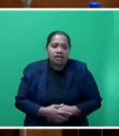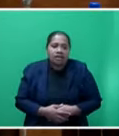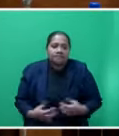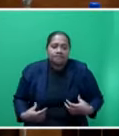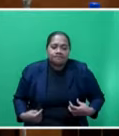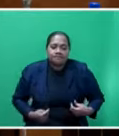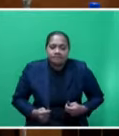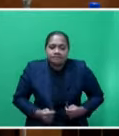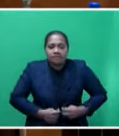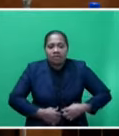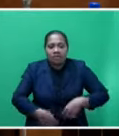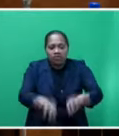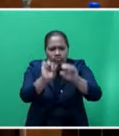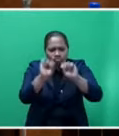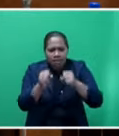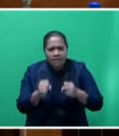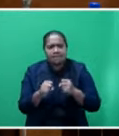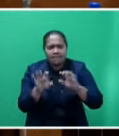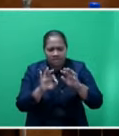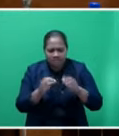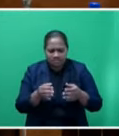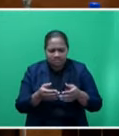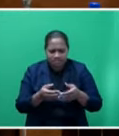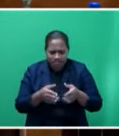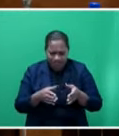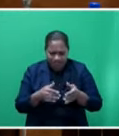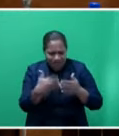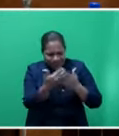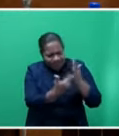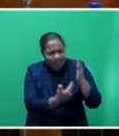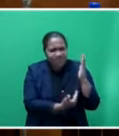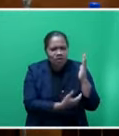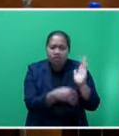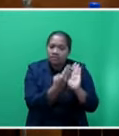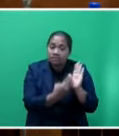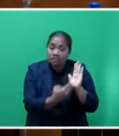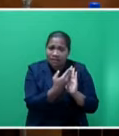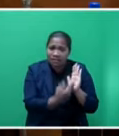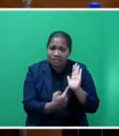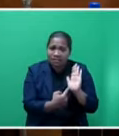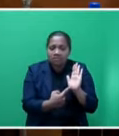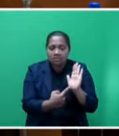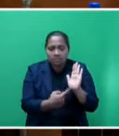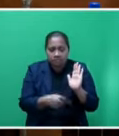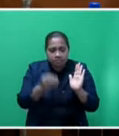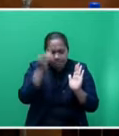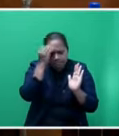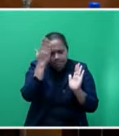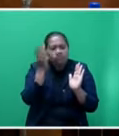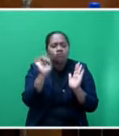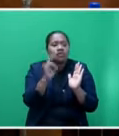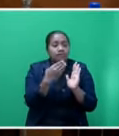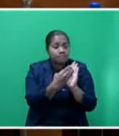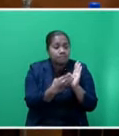on the shape and form of the bill as it is, bearing in mind that this bill has